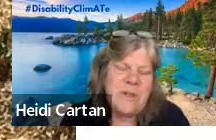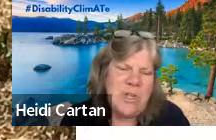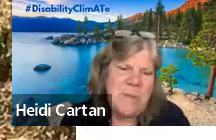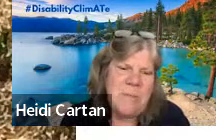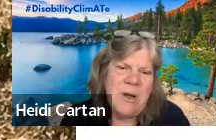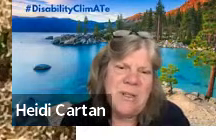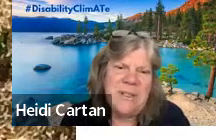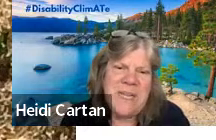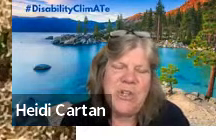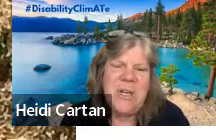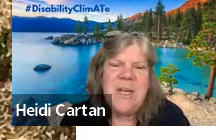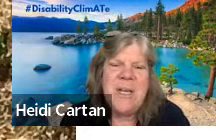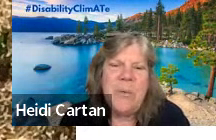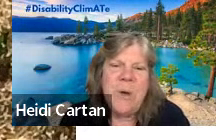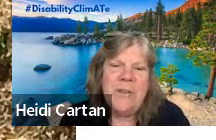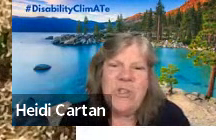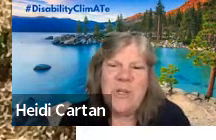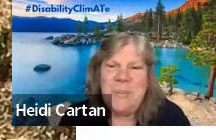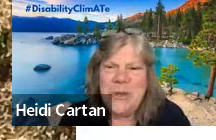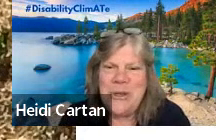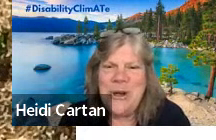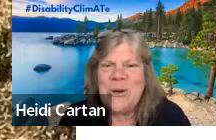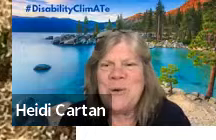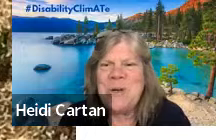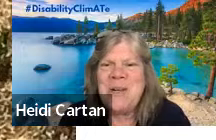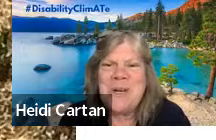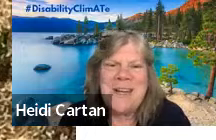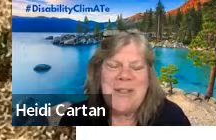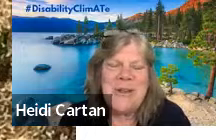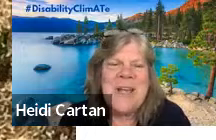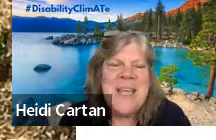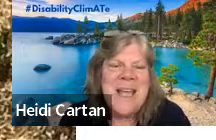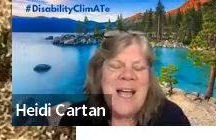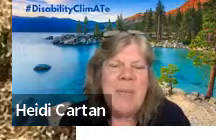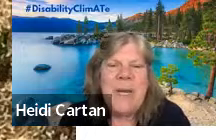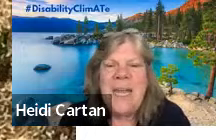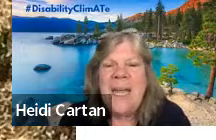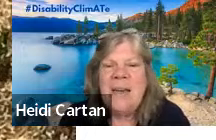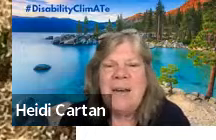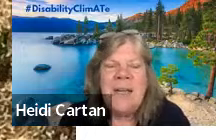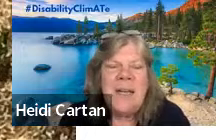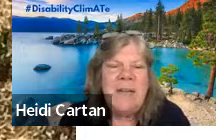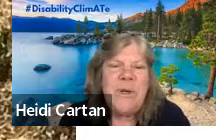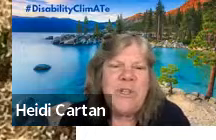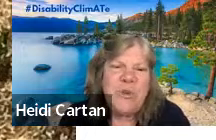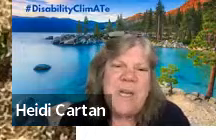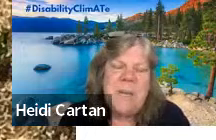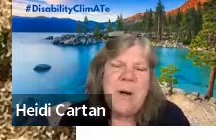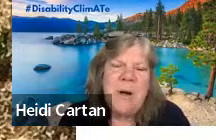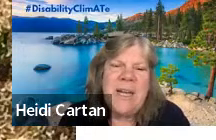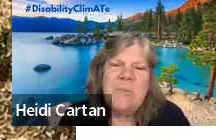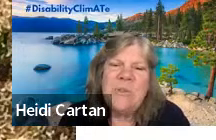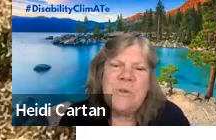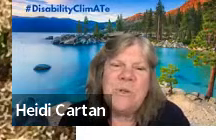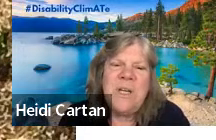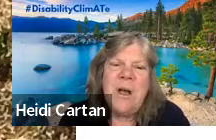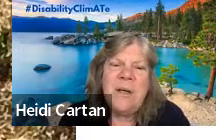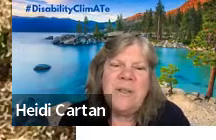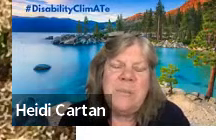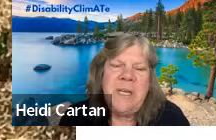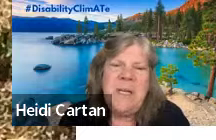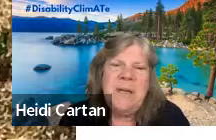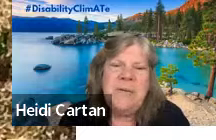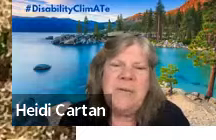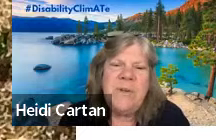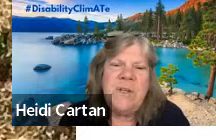with the sheep on a leash while the sheep and the dog are greeting one another. But again, if we train up our animals early